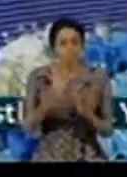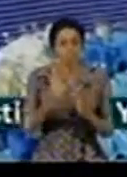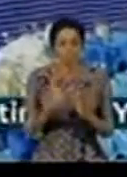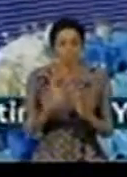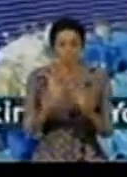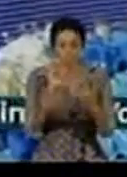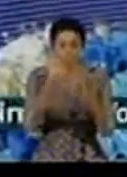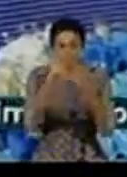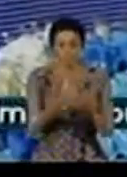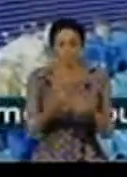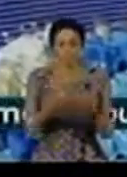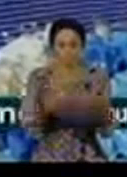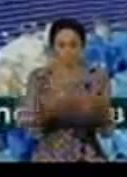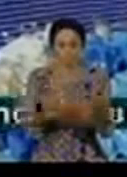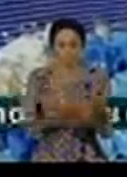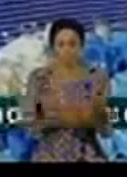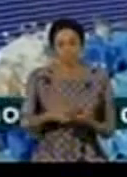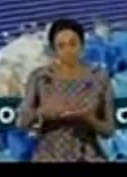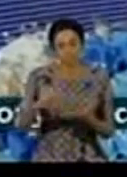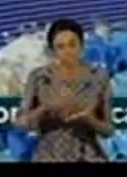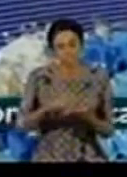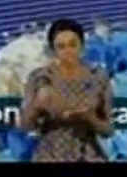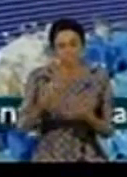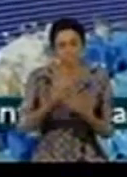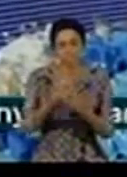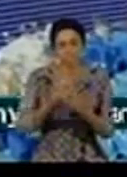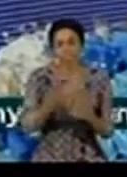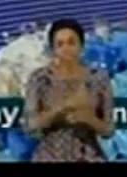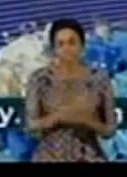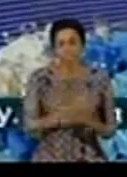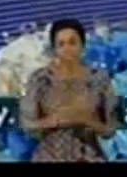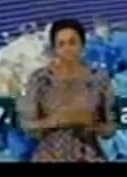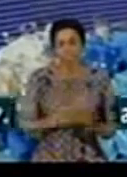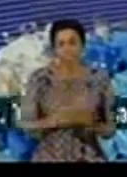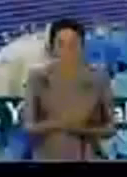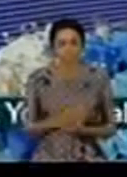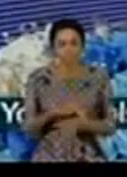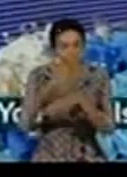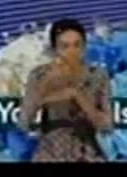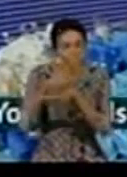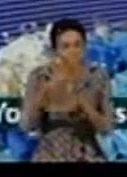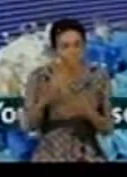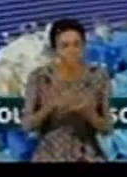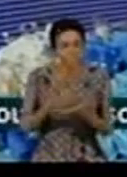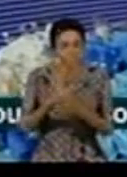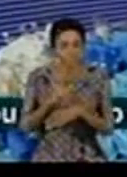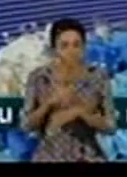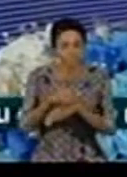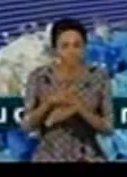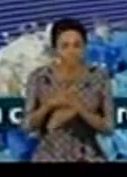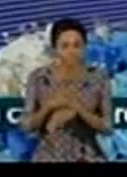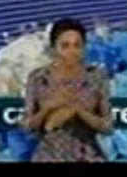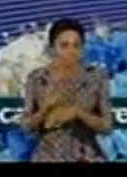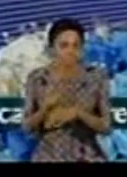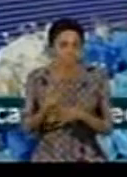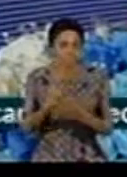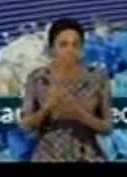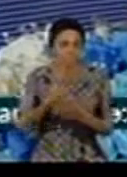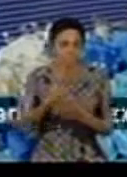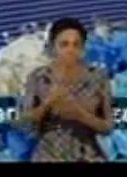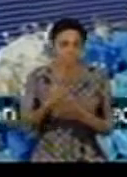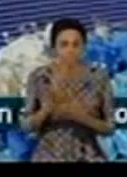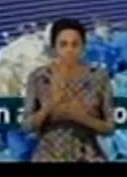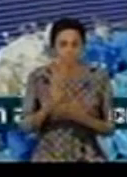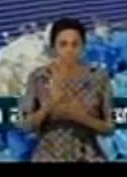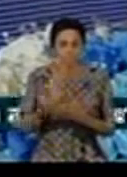send quickly to the media team. And then also air your testimony. We are waiting for you. Come